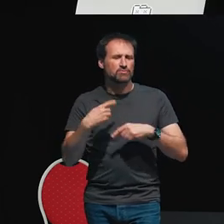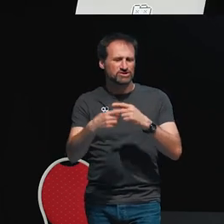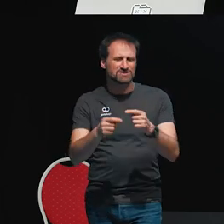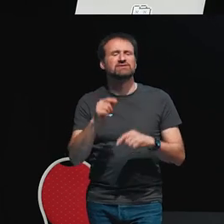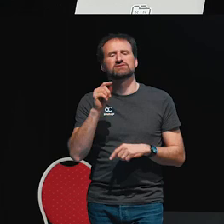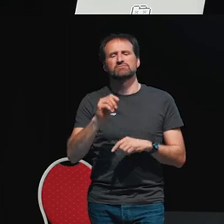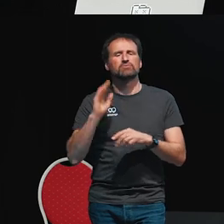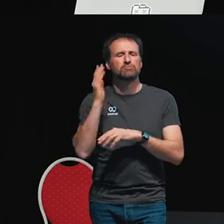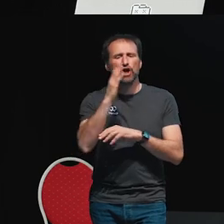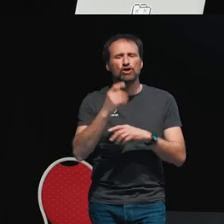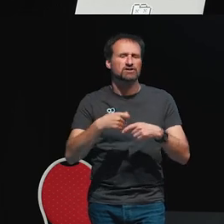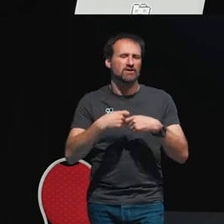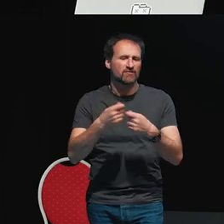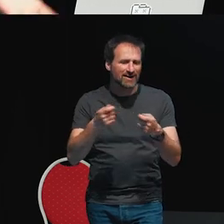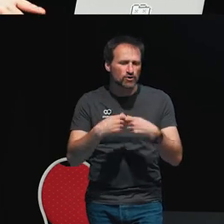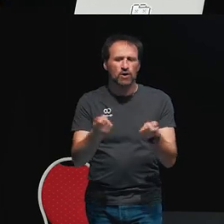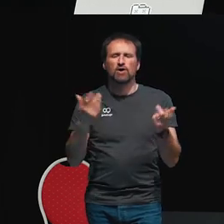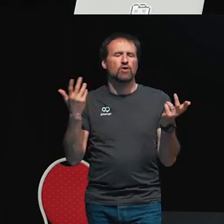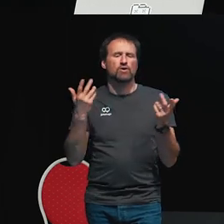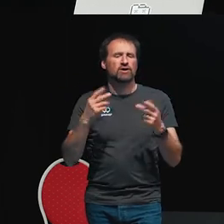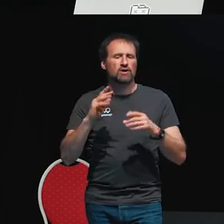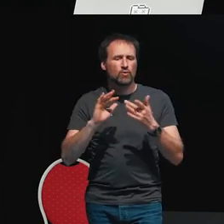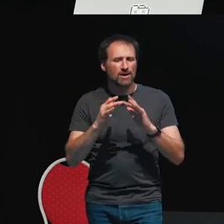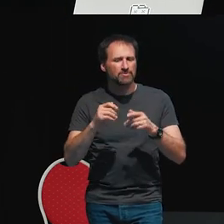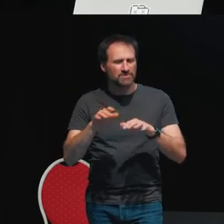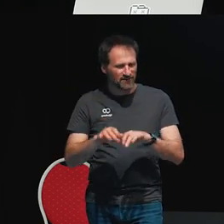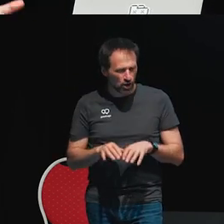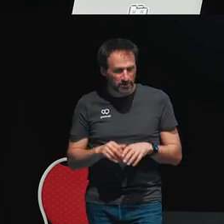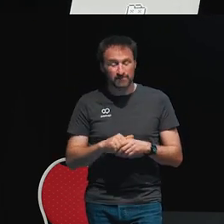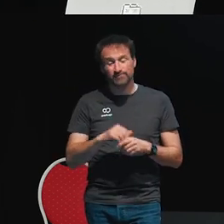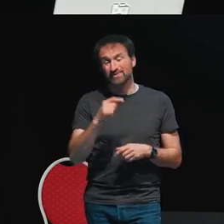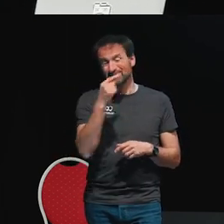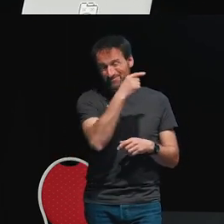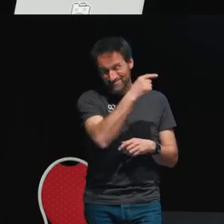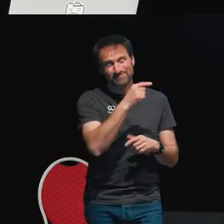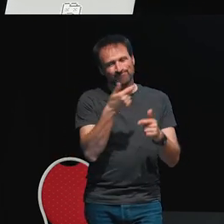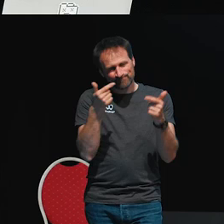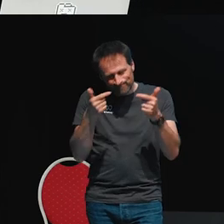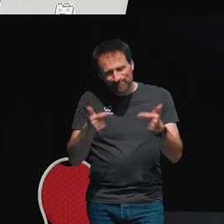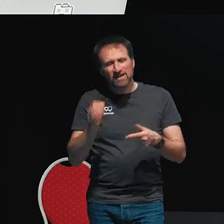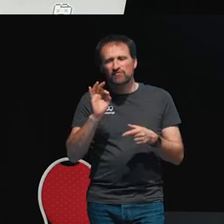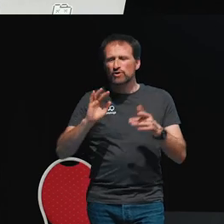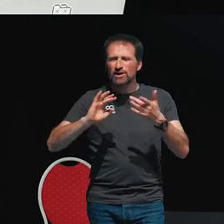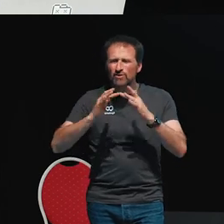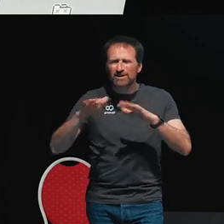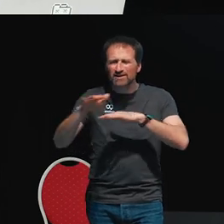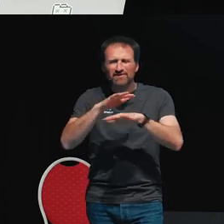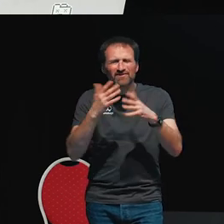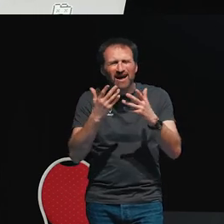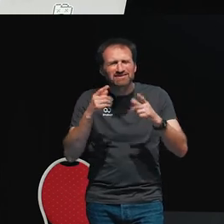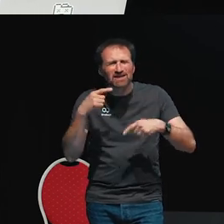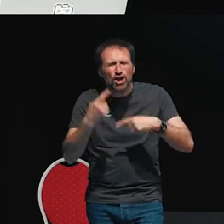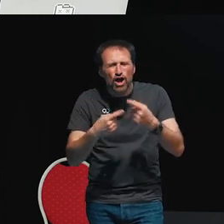vendors, web developers, but who cares about what's happening in the web and who has a general broader view